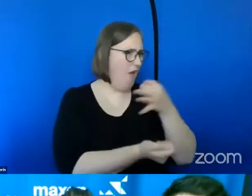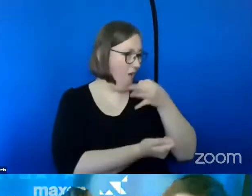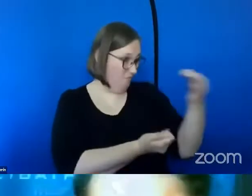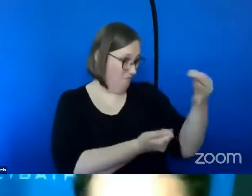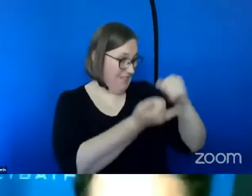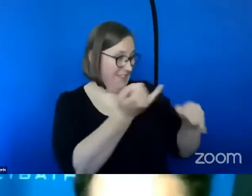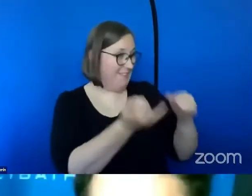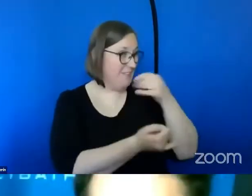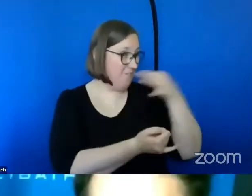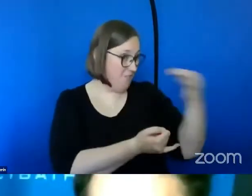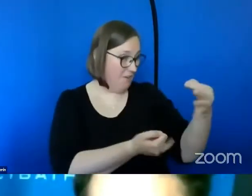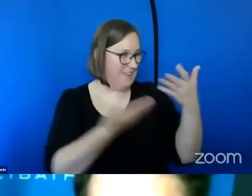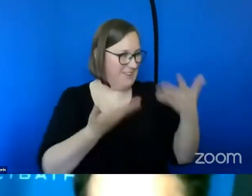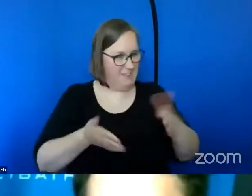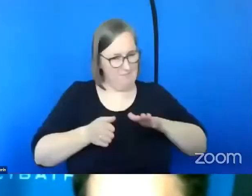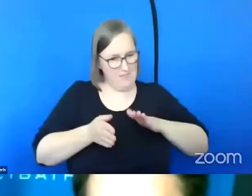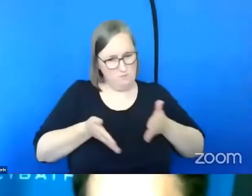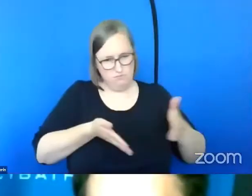edition?